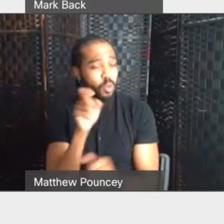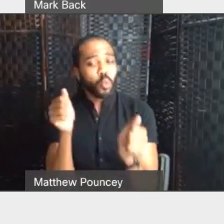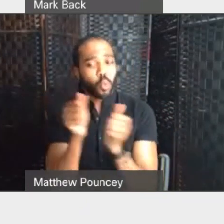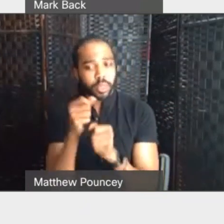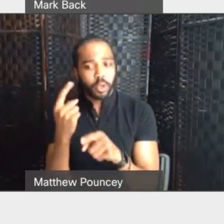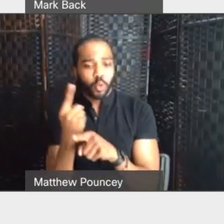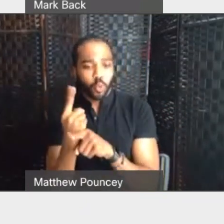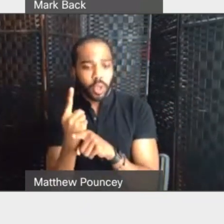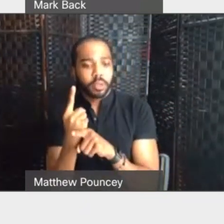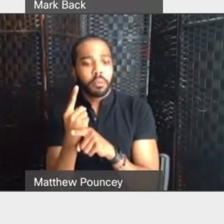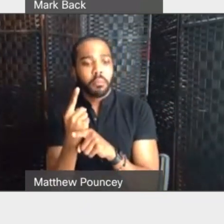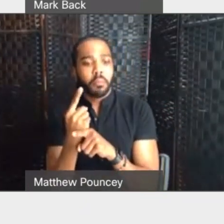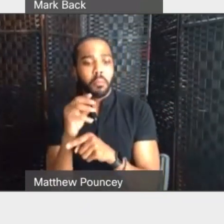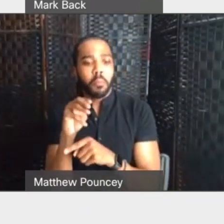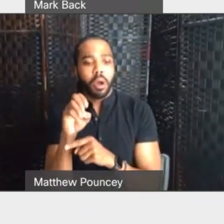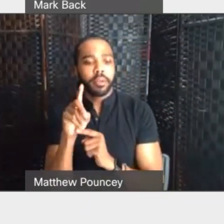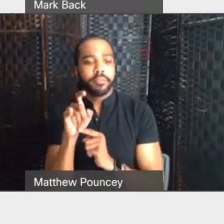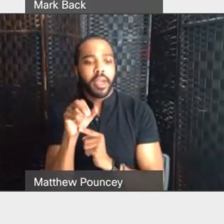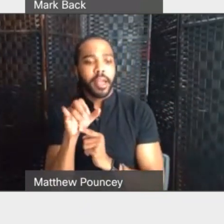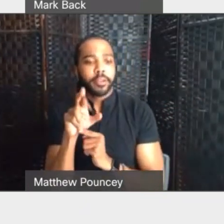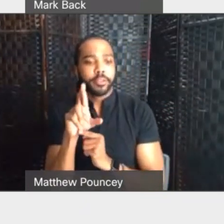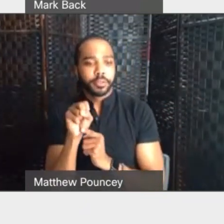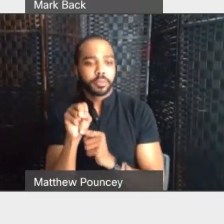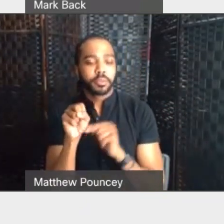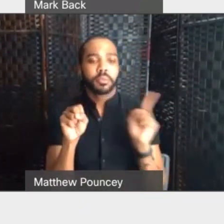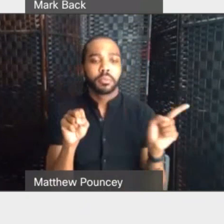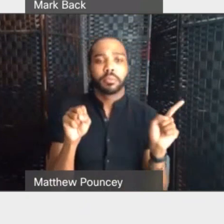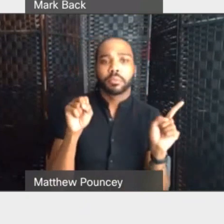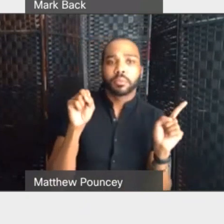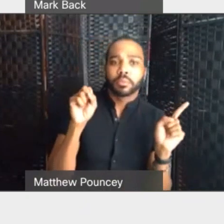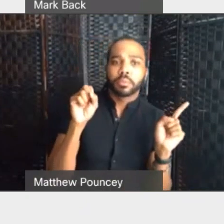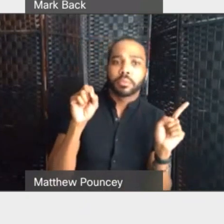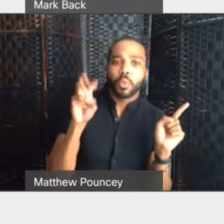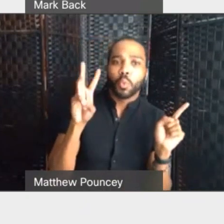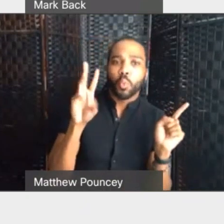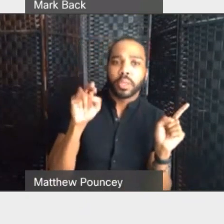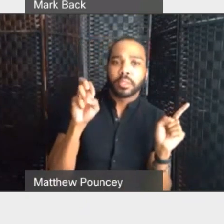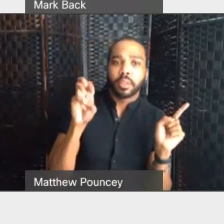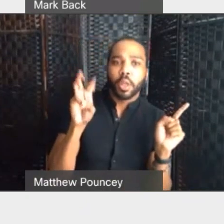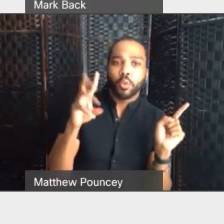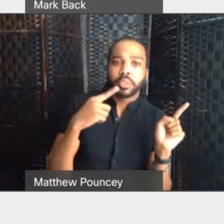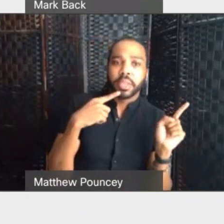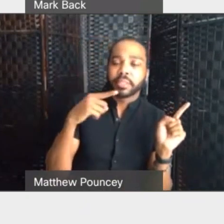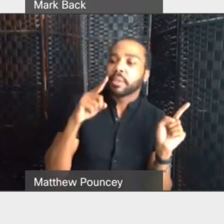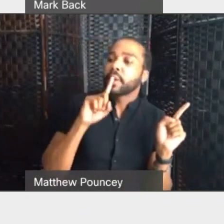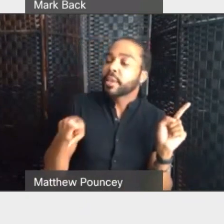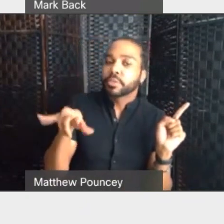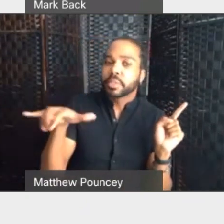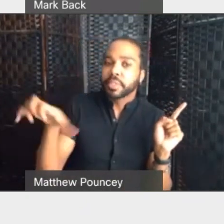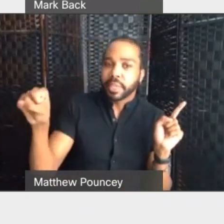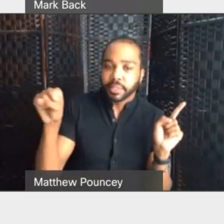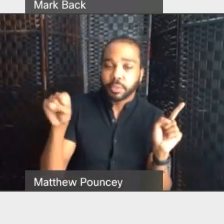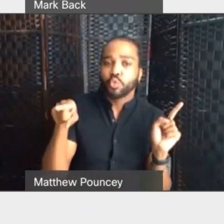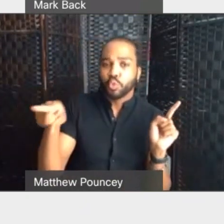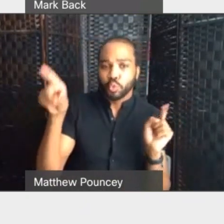correct modifiers? The answer to that question is yes. you do need to have the